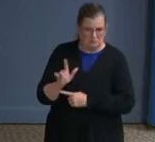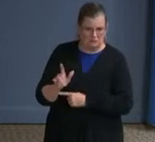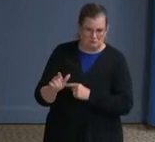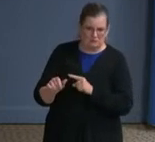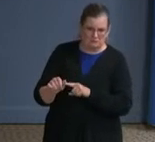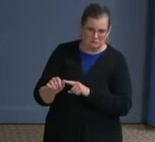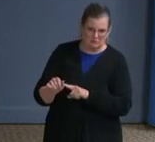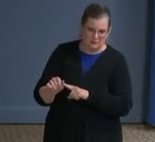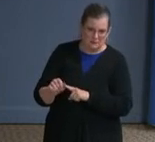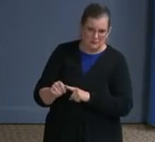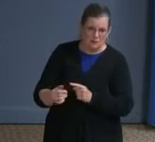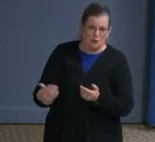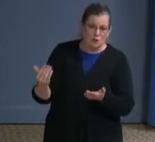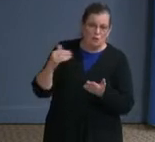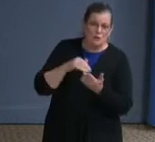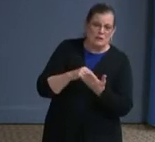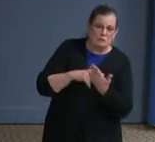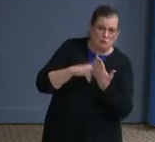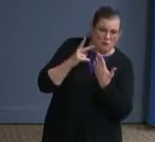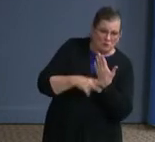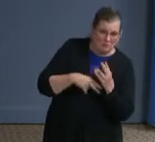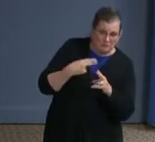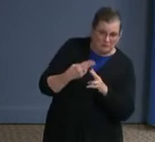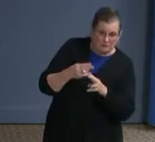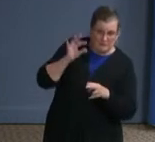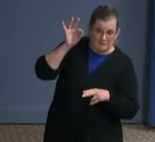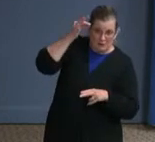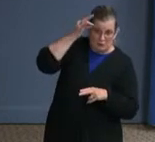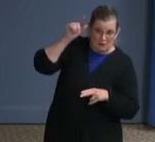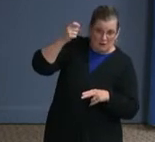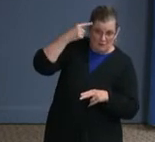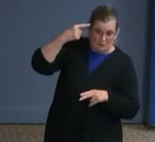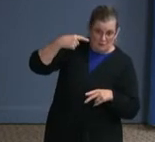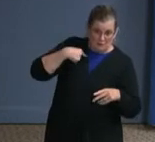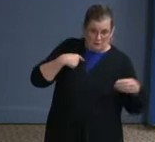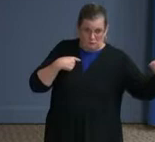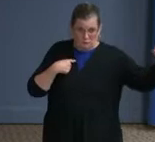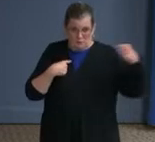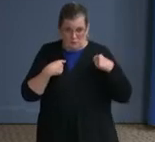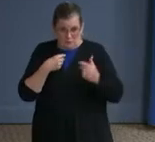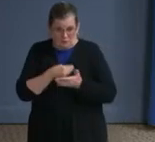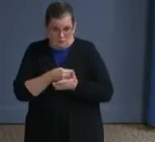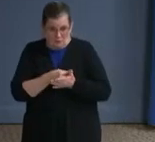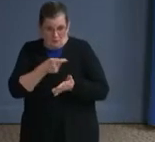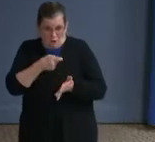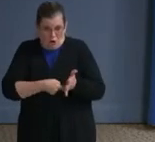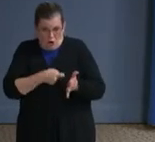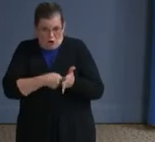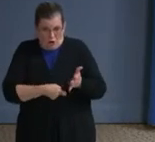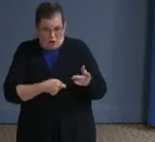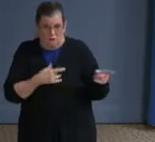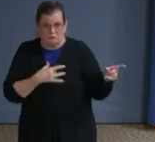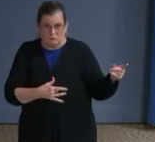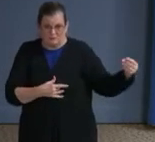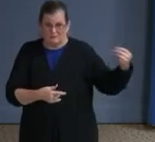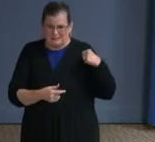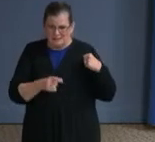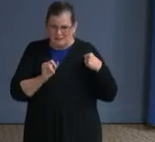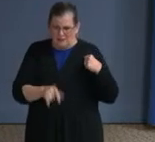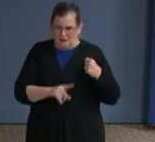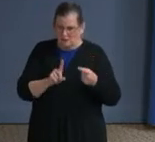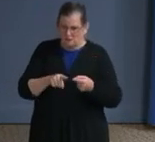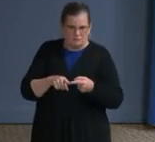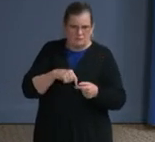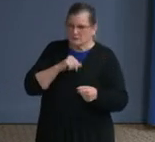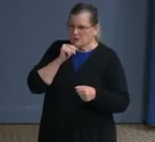That reprogramming is about the federal government not reimbursing us for expenses that they traditionally have reimbursed us for. I